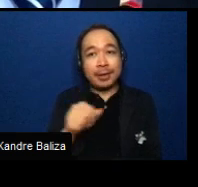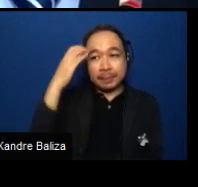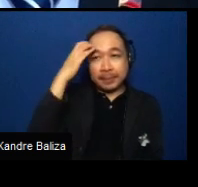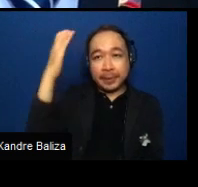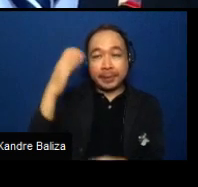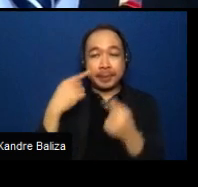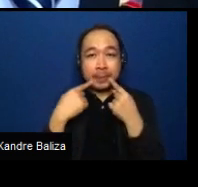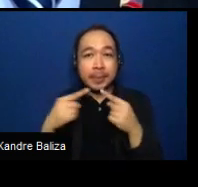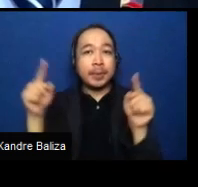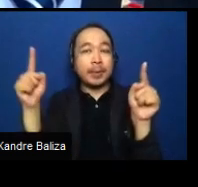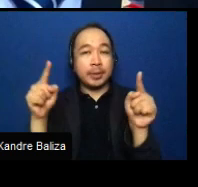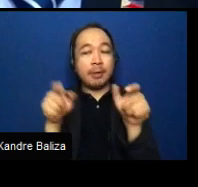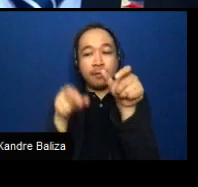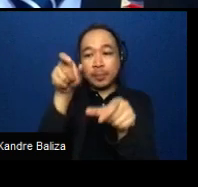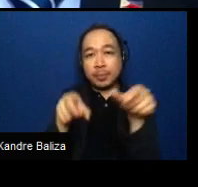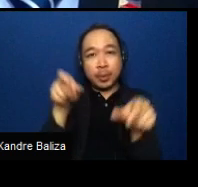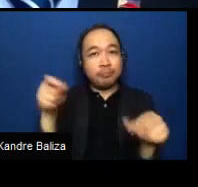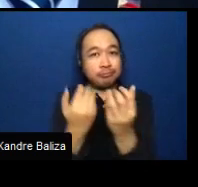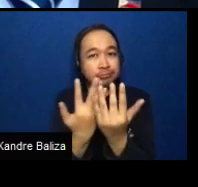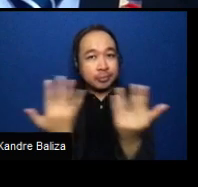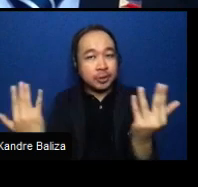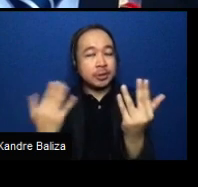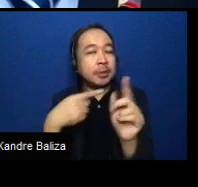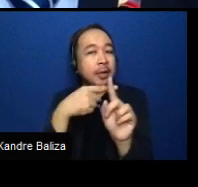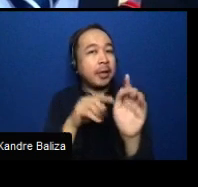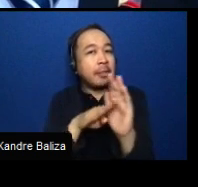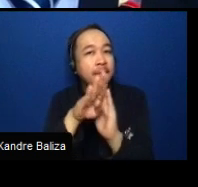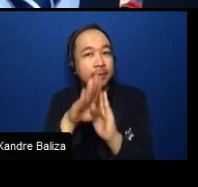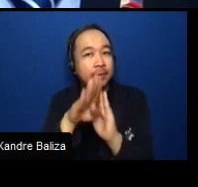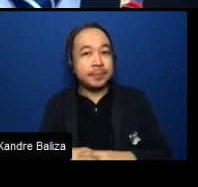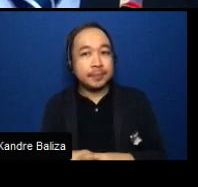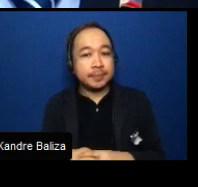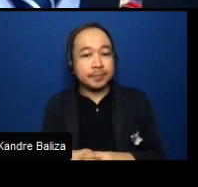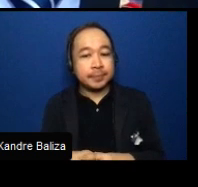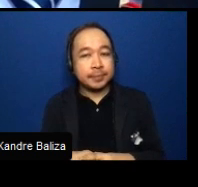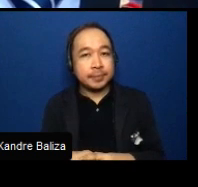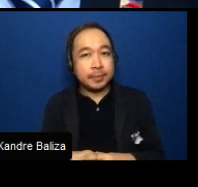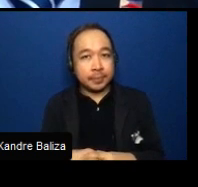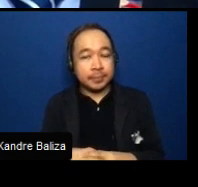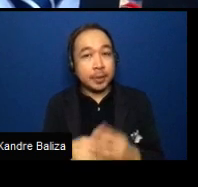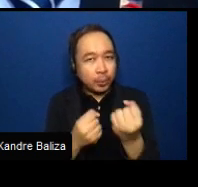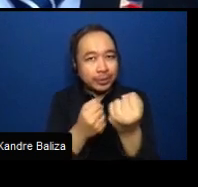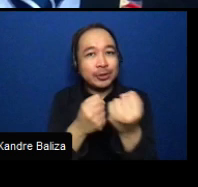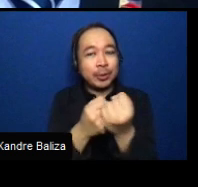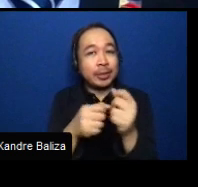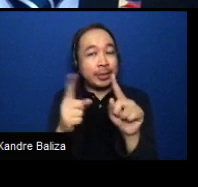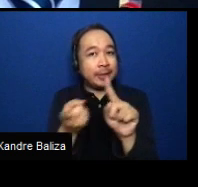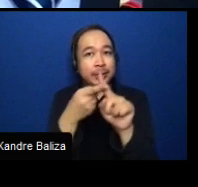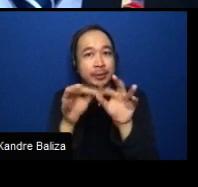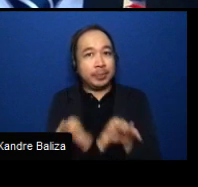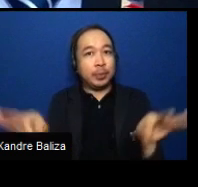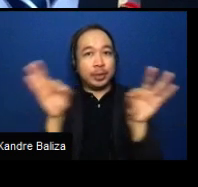Declaration on Population and Development. We affirm the relevance and importance of these